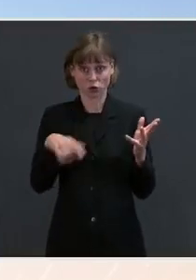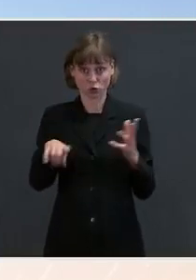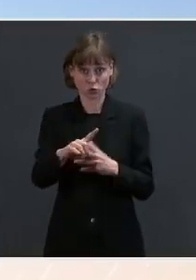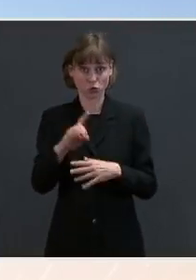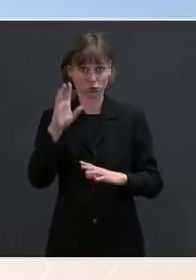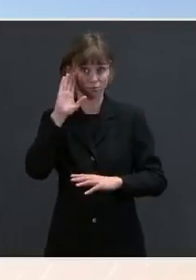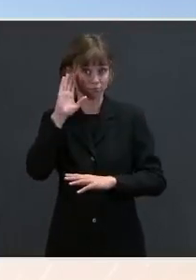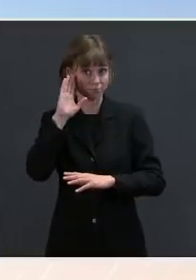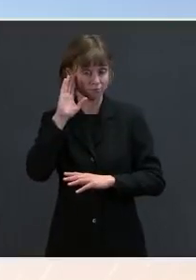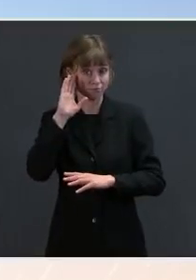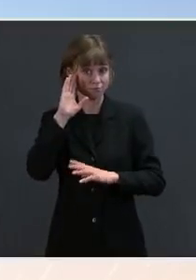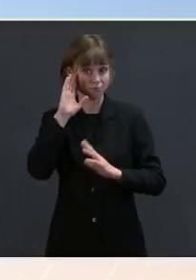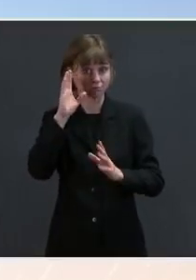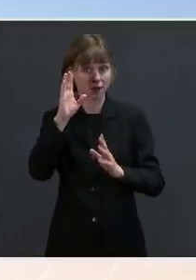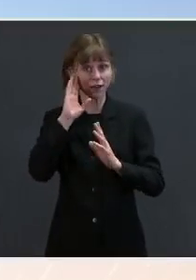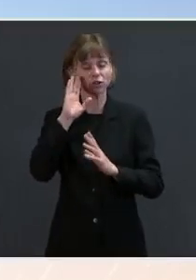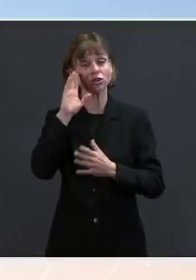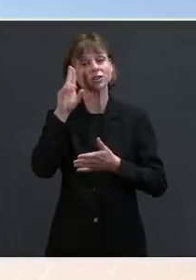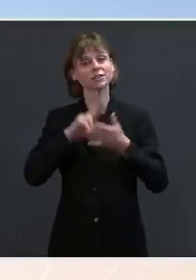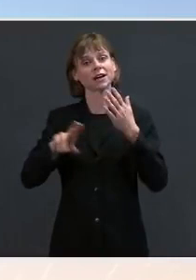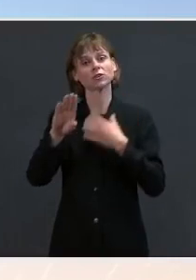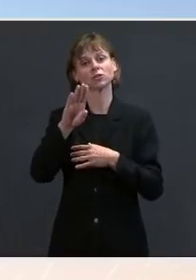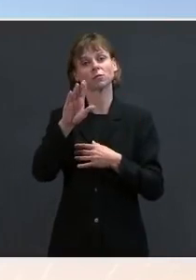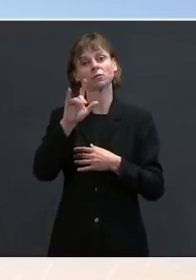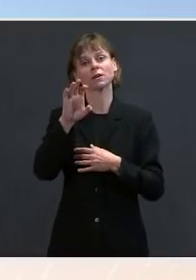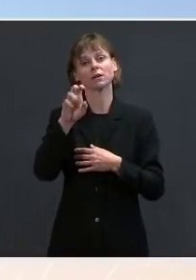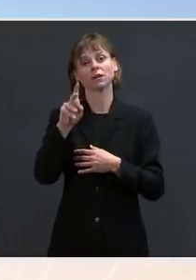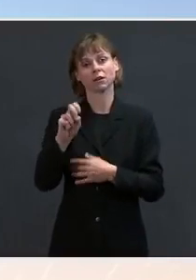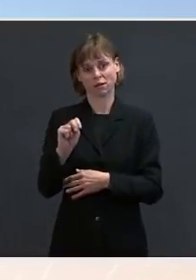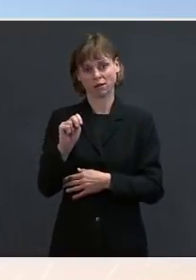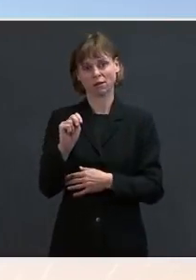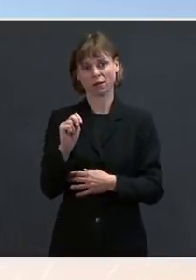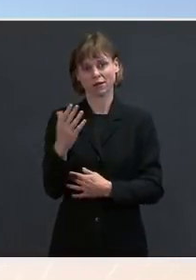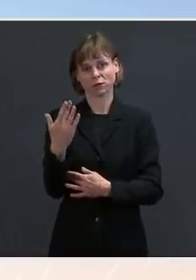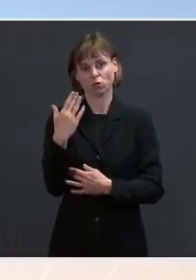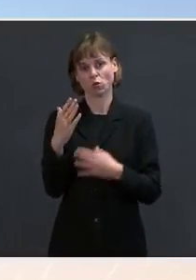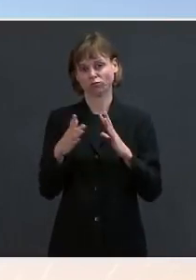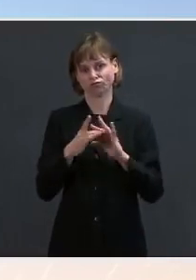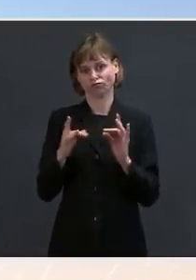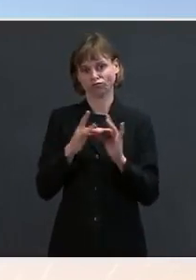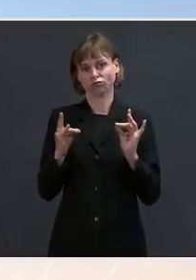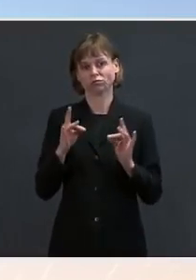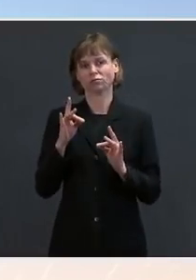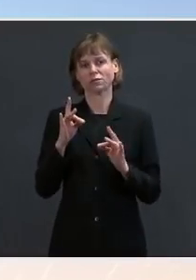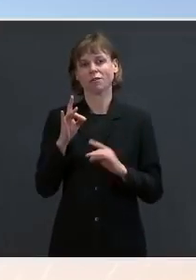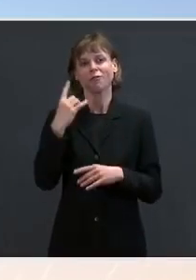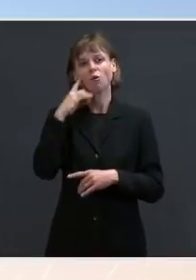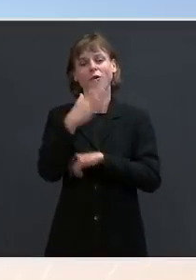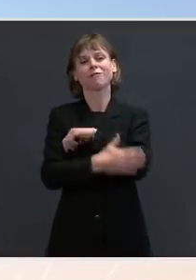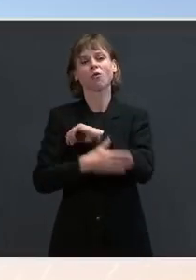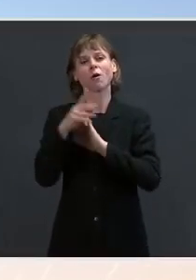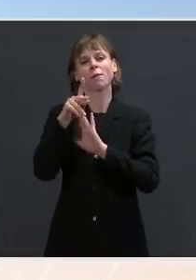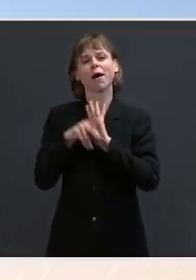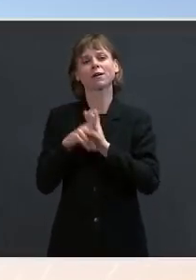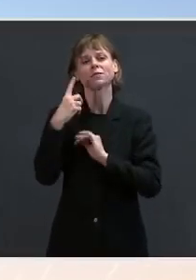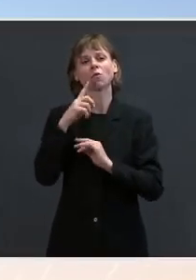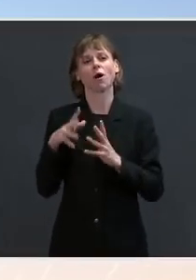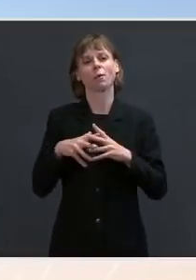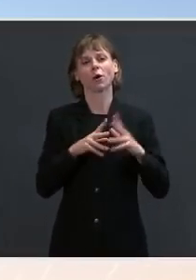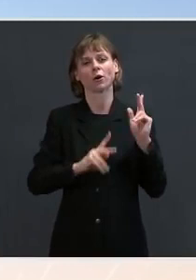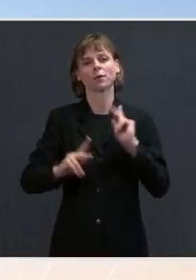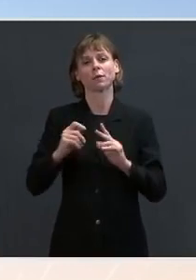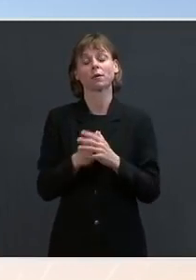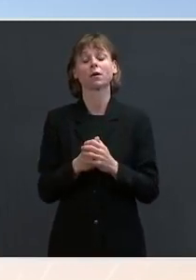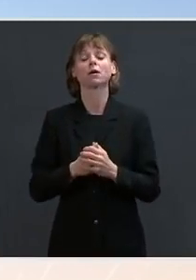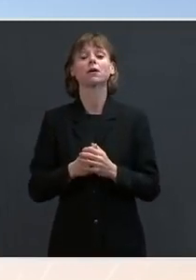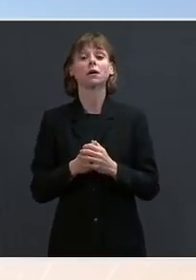Secretary Blinken delivered this morning, a foreign policy for the American people, which touched on a number of the same pillars. This afternoon, the